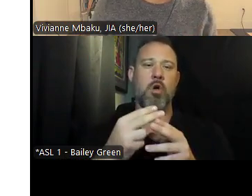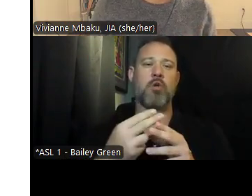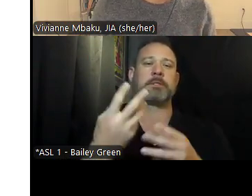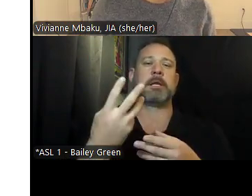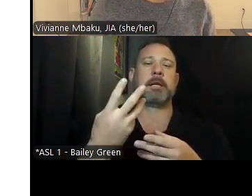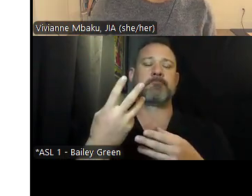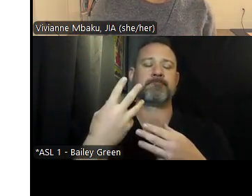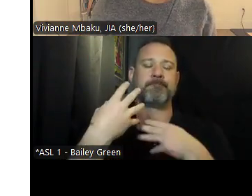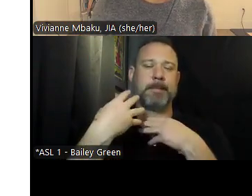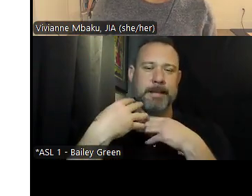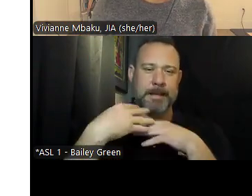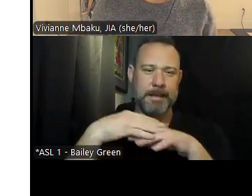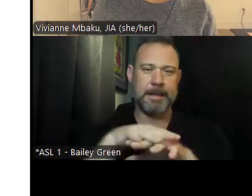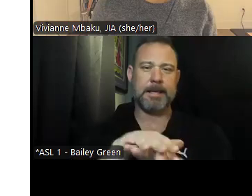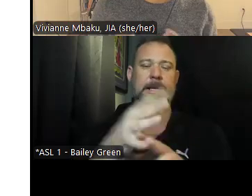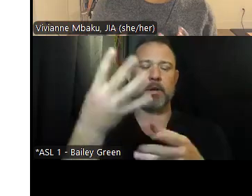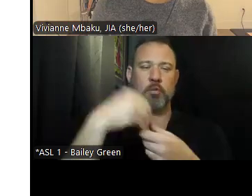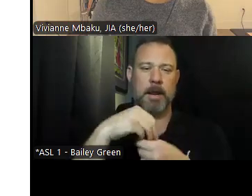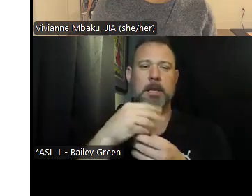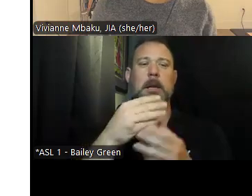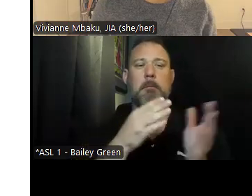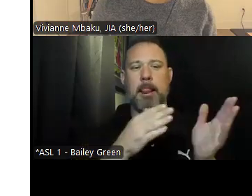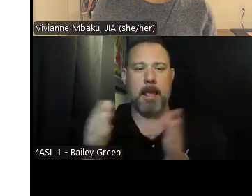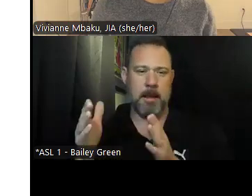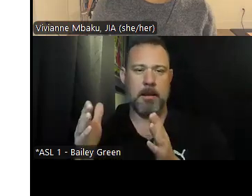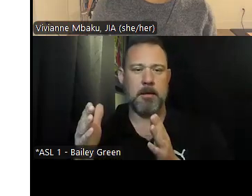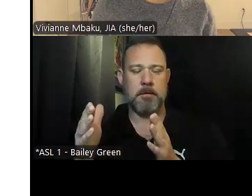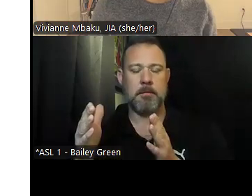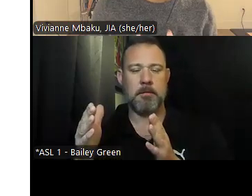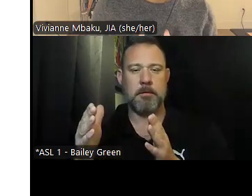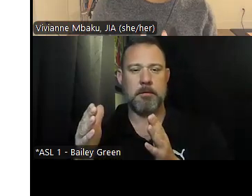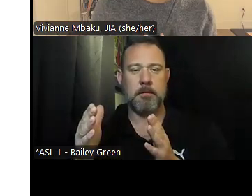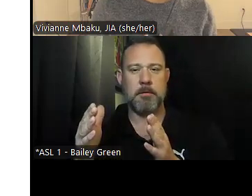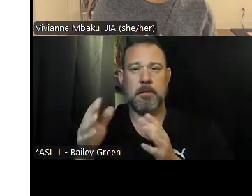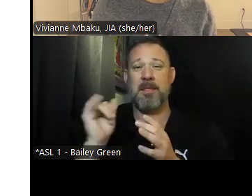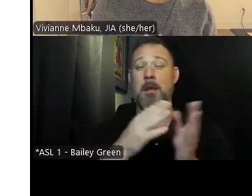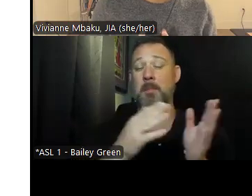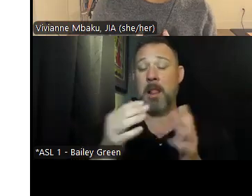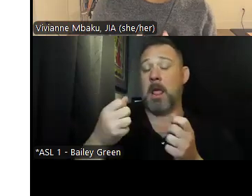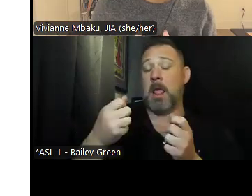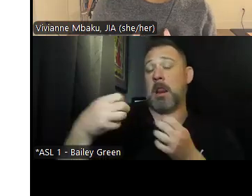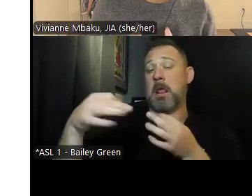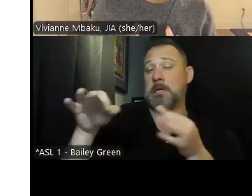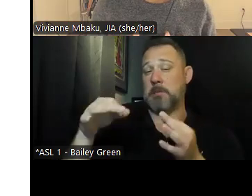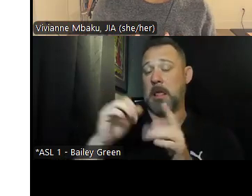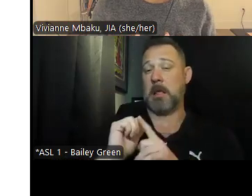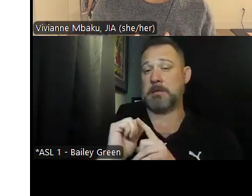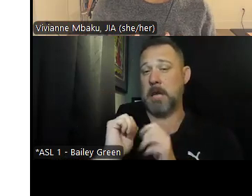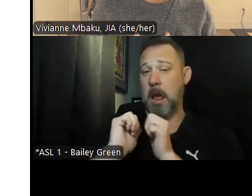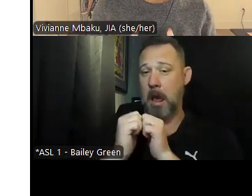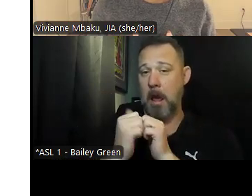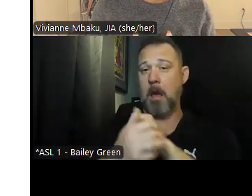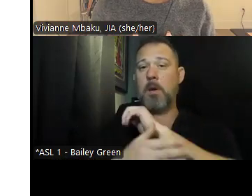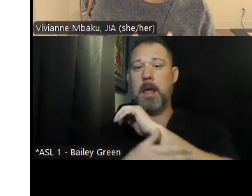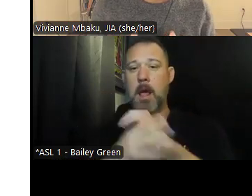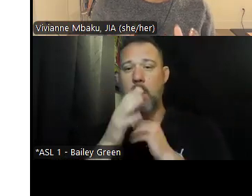plan. This is a plan that explains how the county